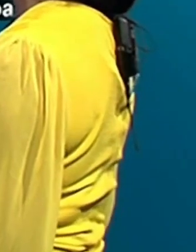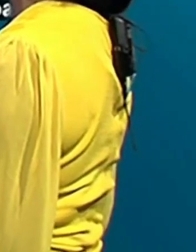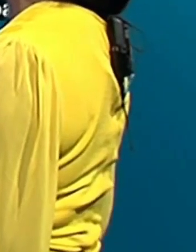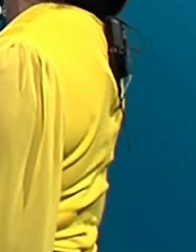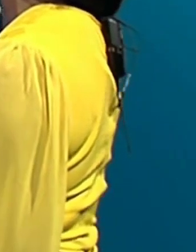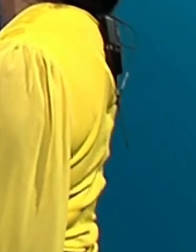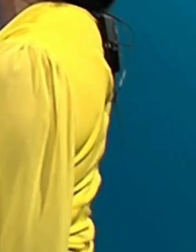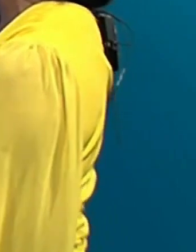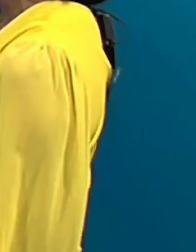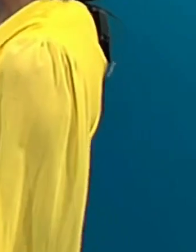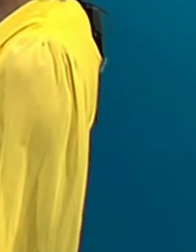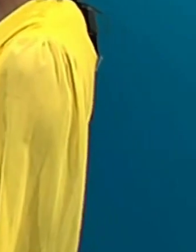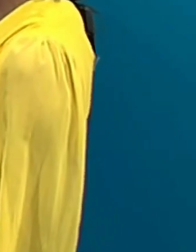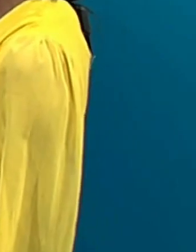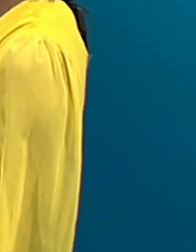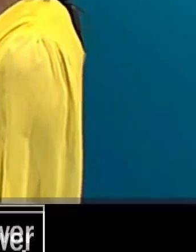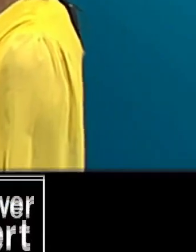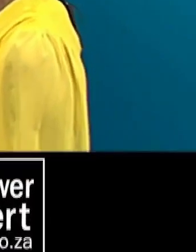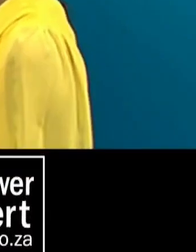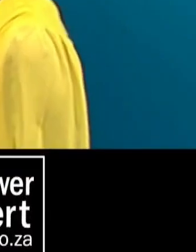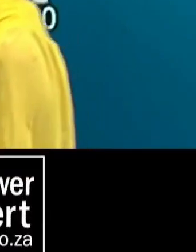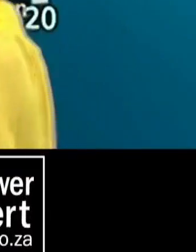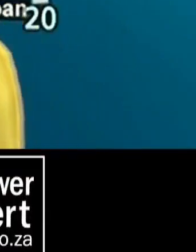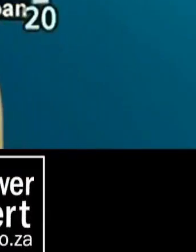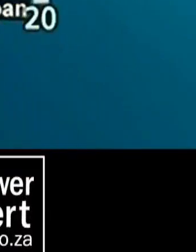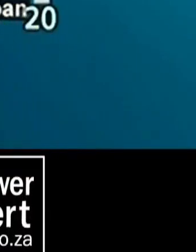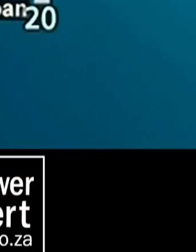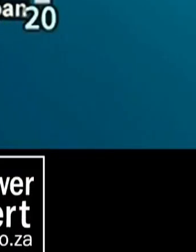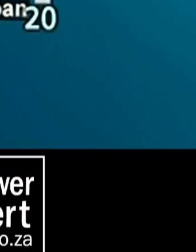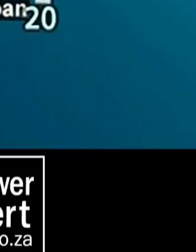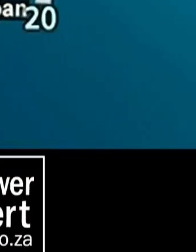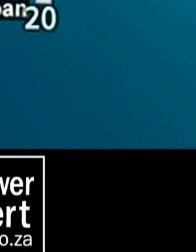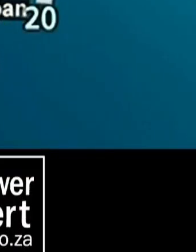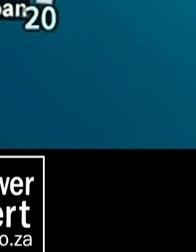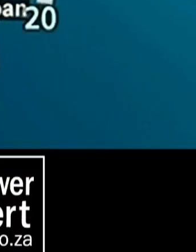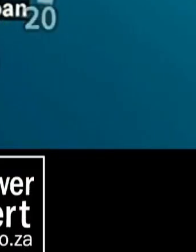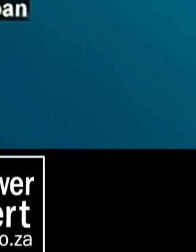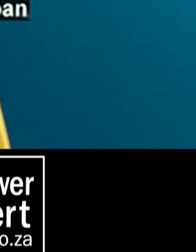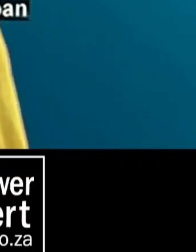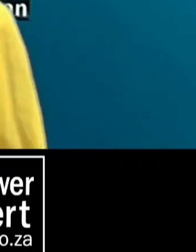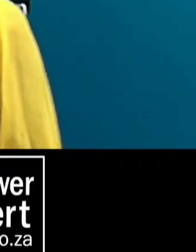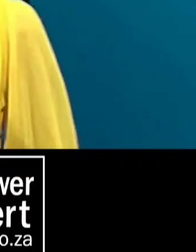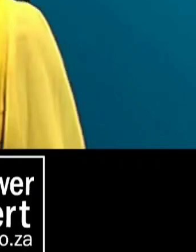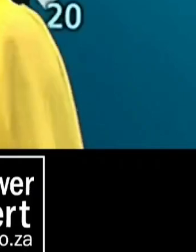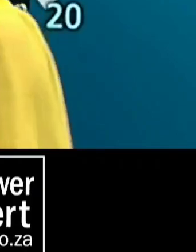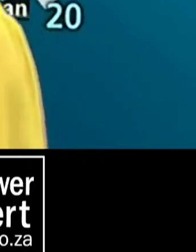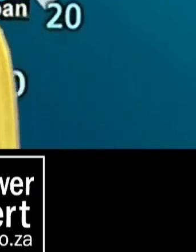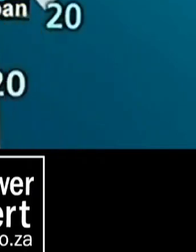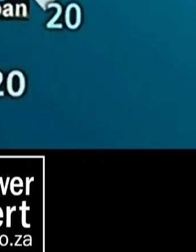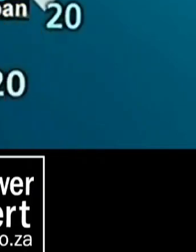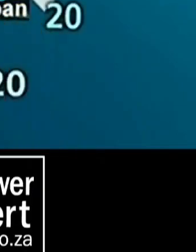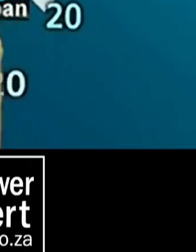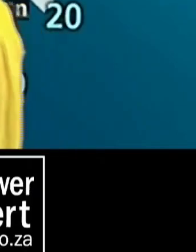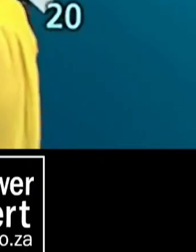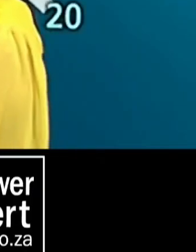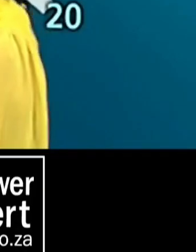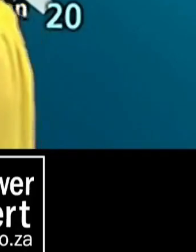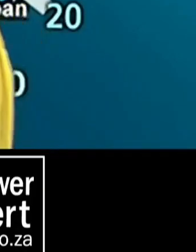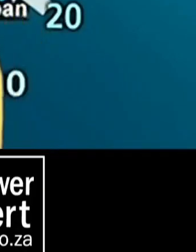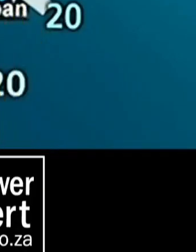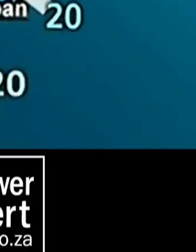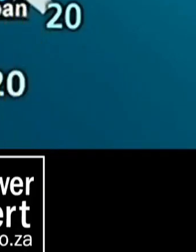di le 30 lebelela mo karolong ya Gauteng le ko bophirima jwa naga go tla nna le gone go nna le pula ka moso dipula di na le gone go